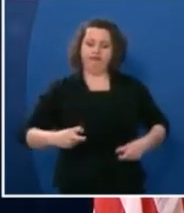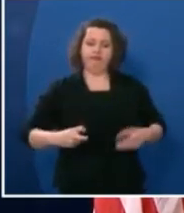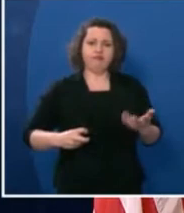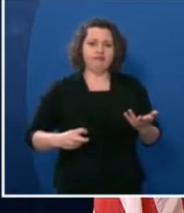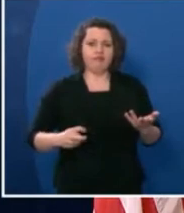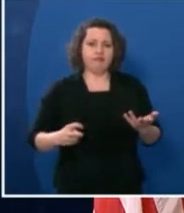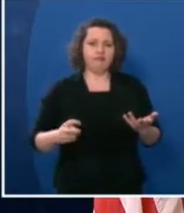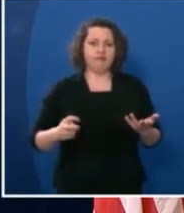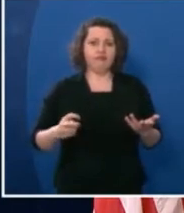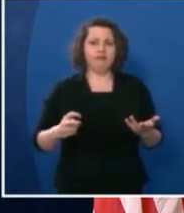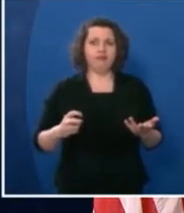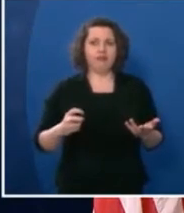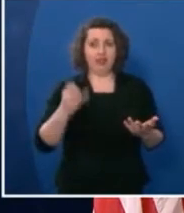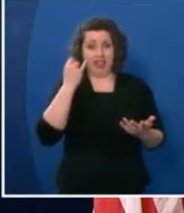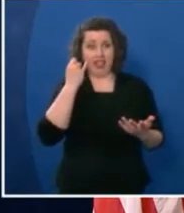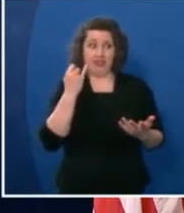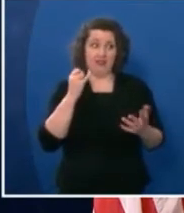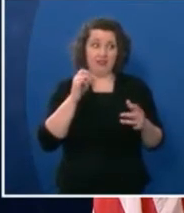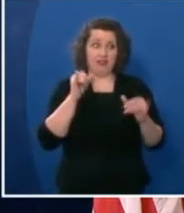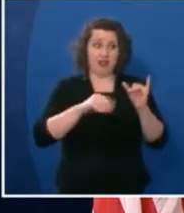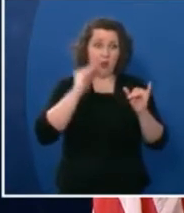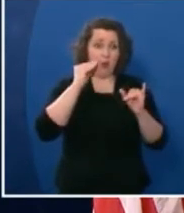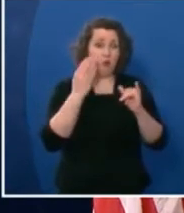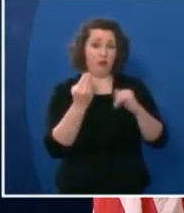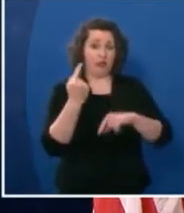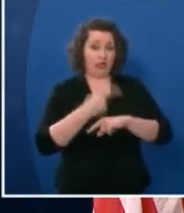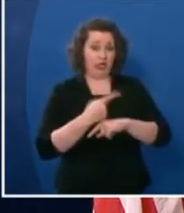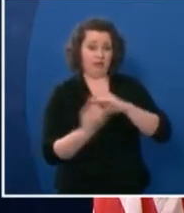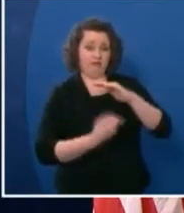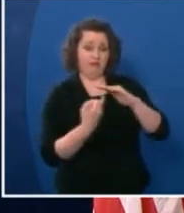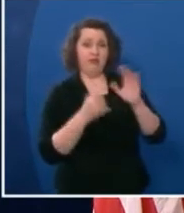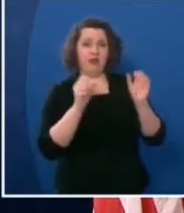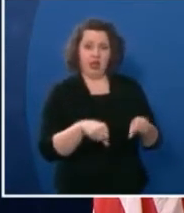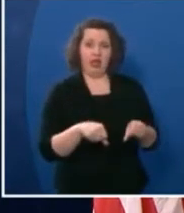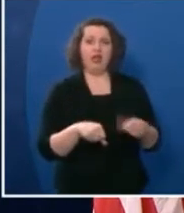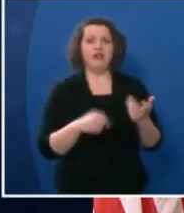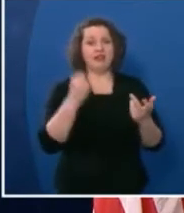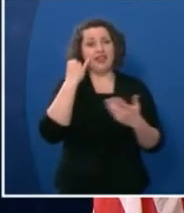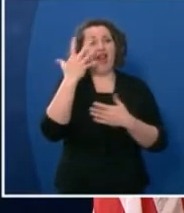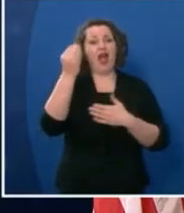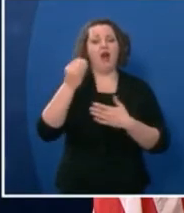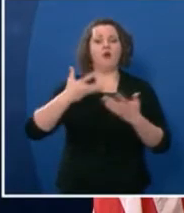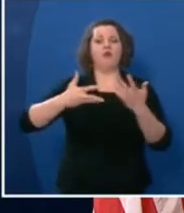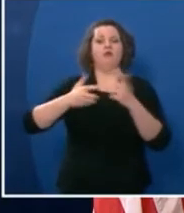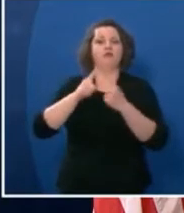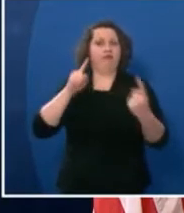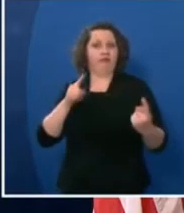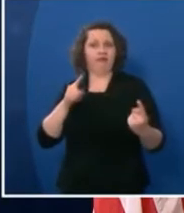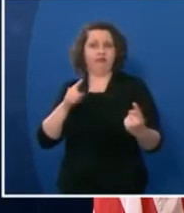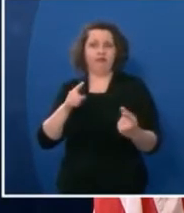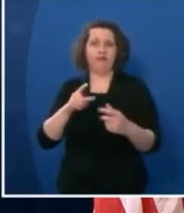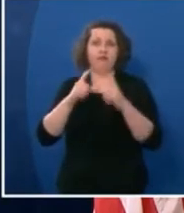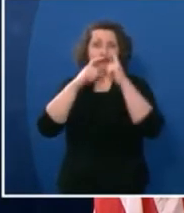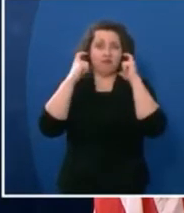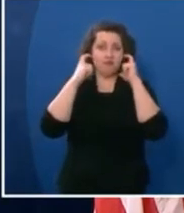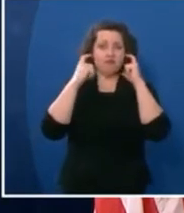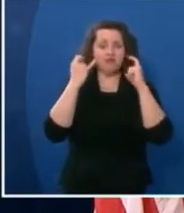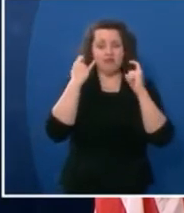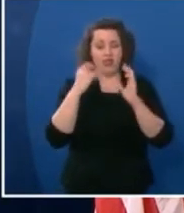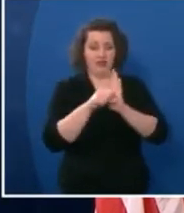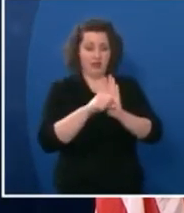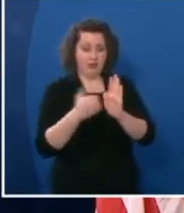they want to self-isolate at home, they can for 14 days, but if they're out in public, and they should social distance, and for sure they should wear a mask, and if they start to exhibit